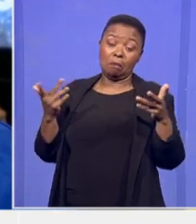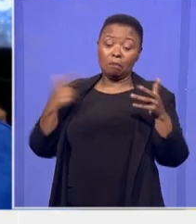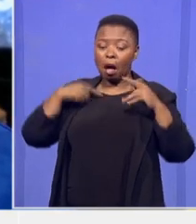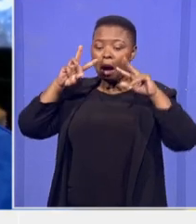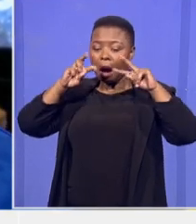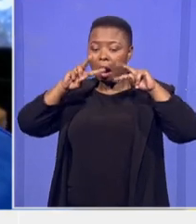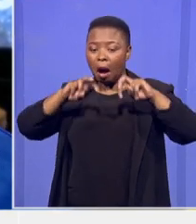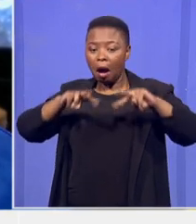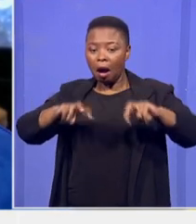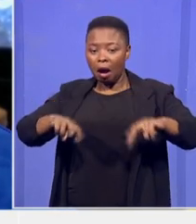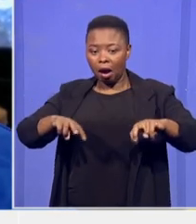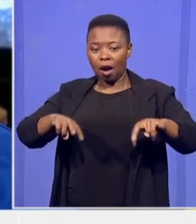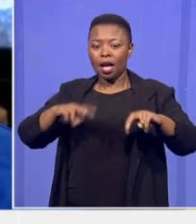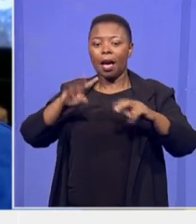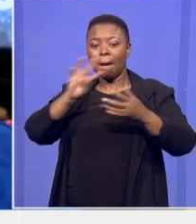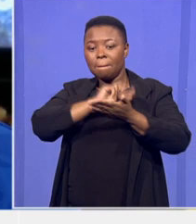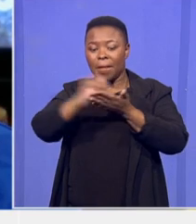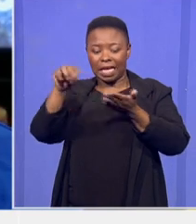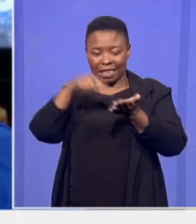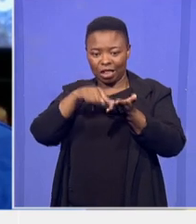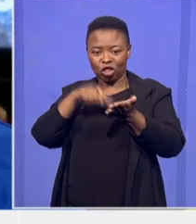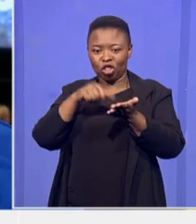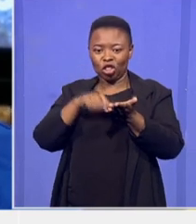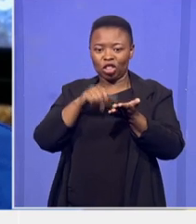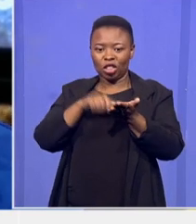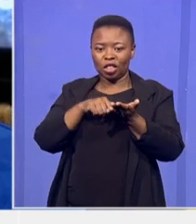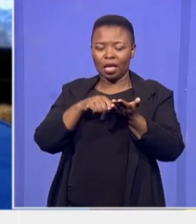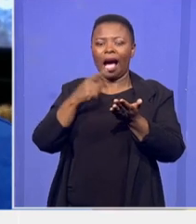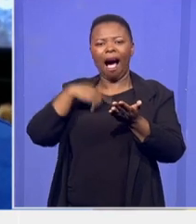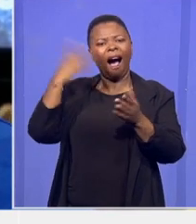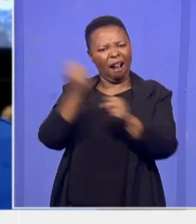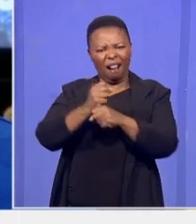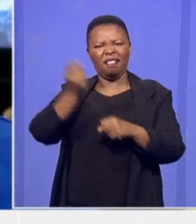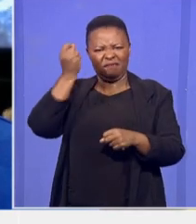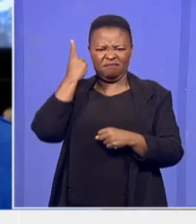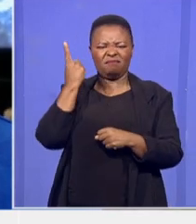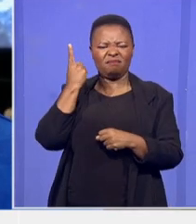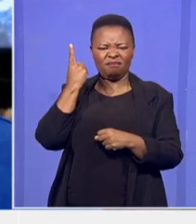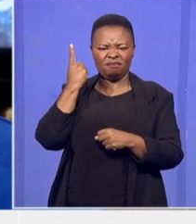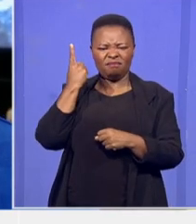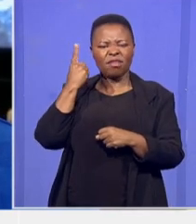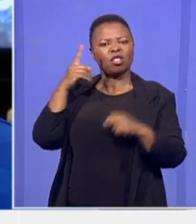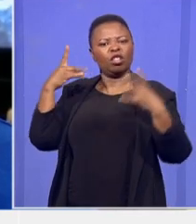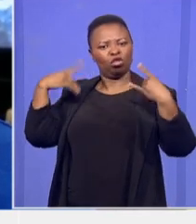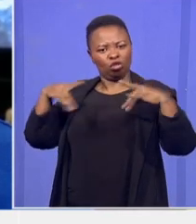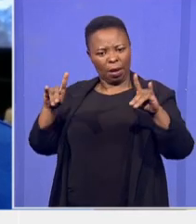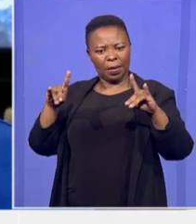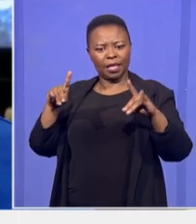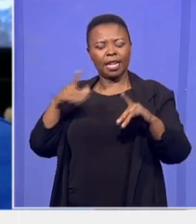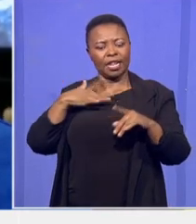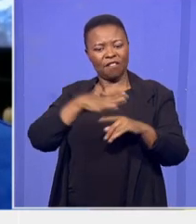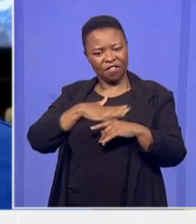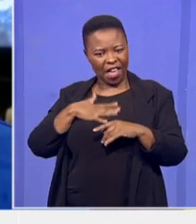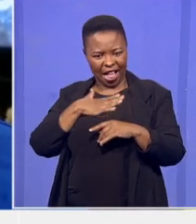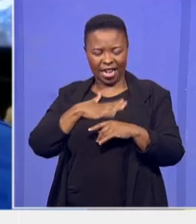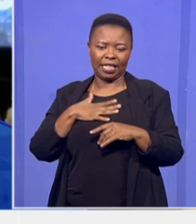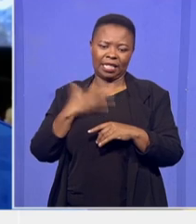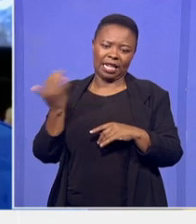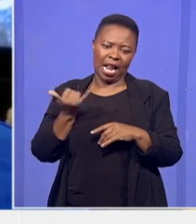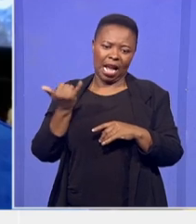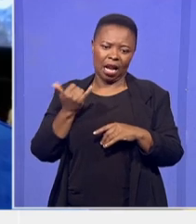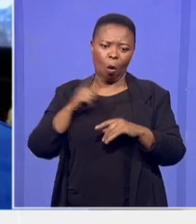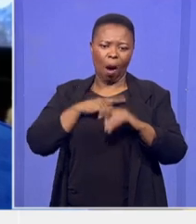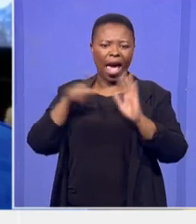and I had a look at the message, and yes, I understand the presiding officers felt that as